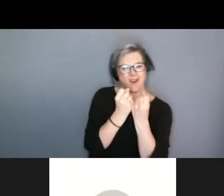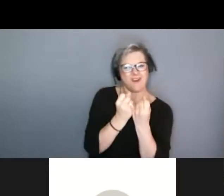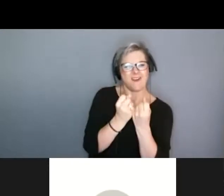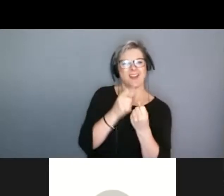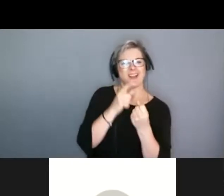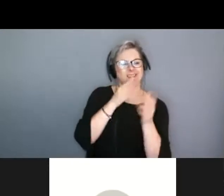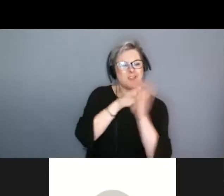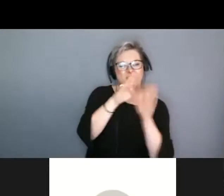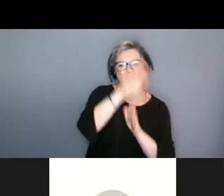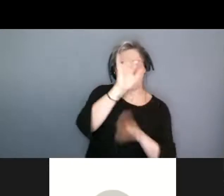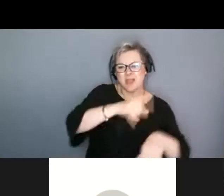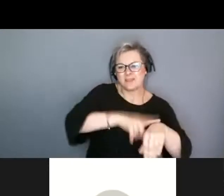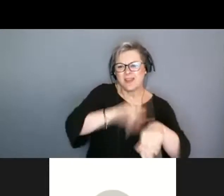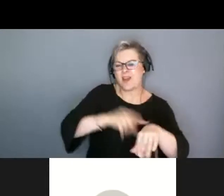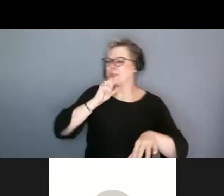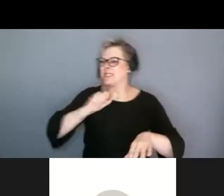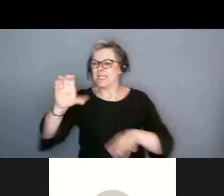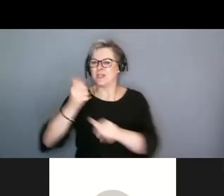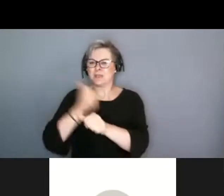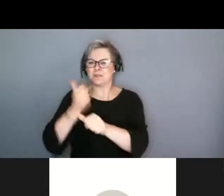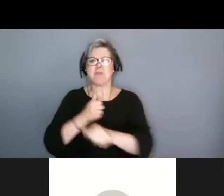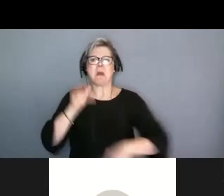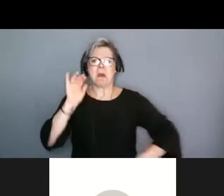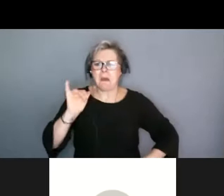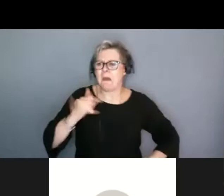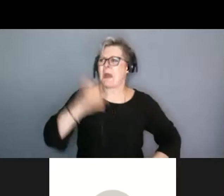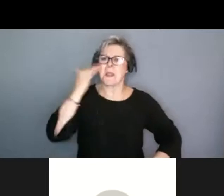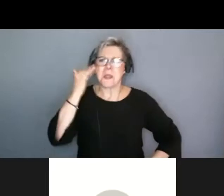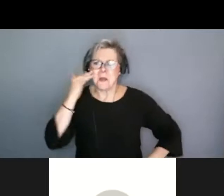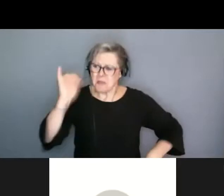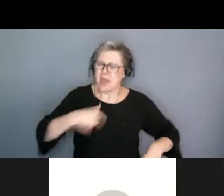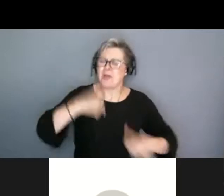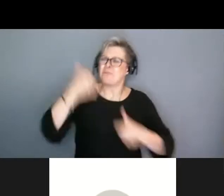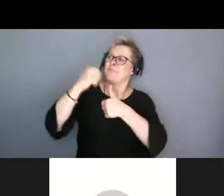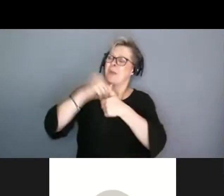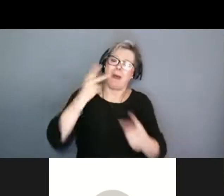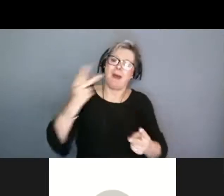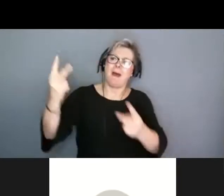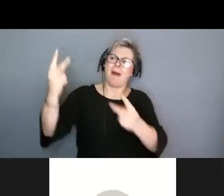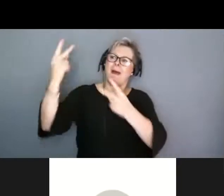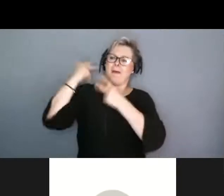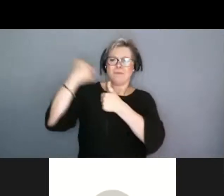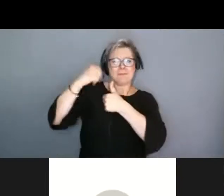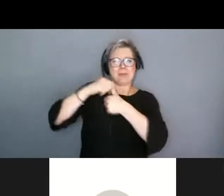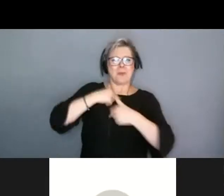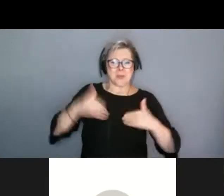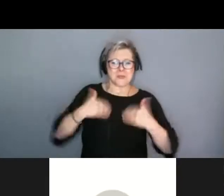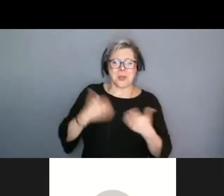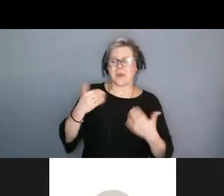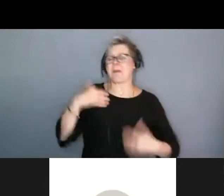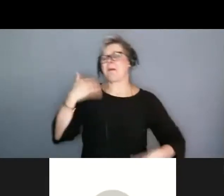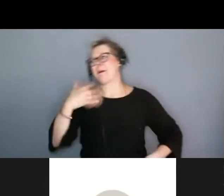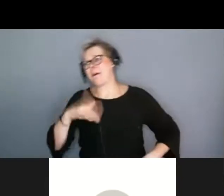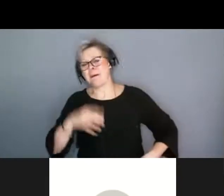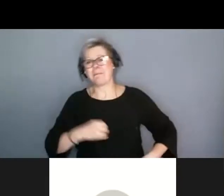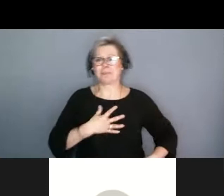songs that seniors will know. They're popular songs from back in the day. In some cases, those